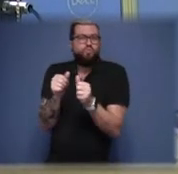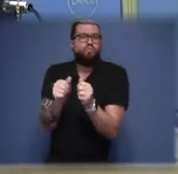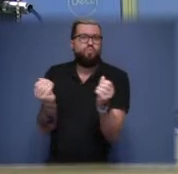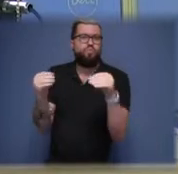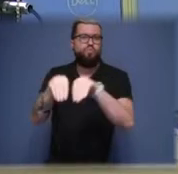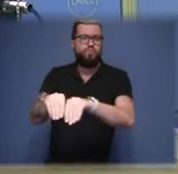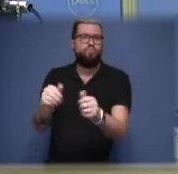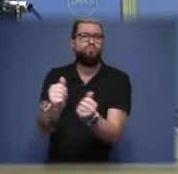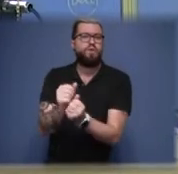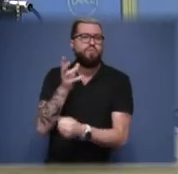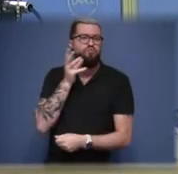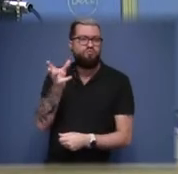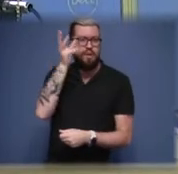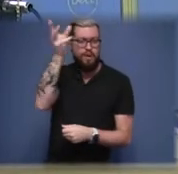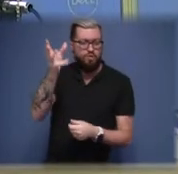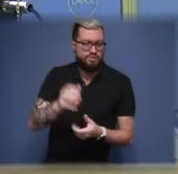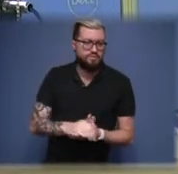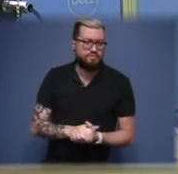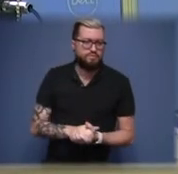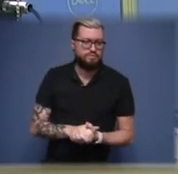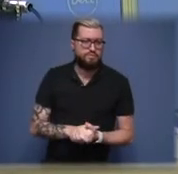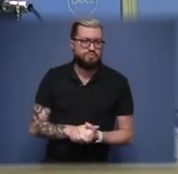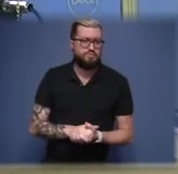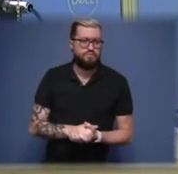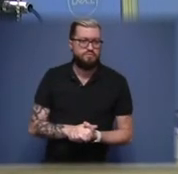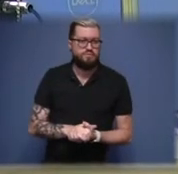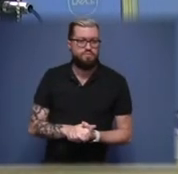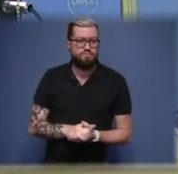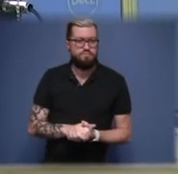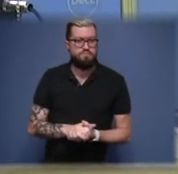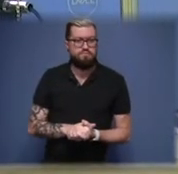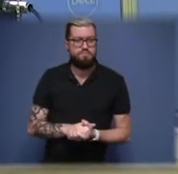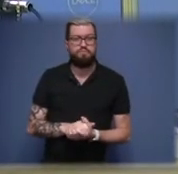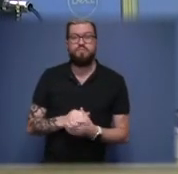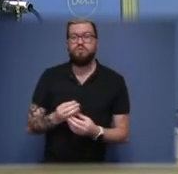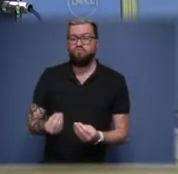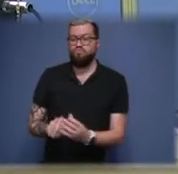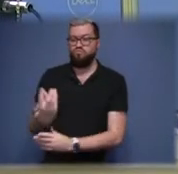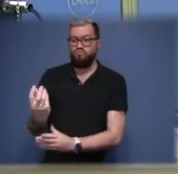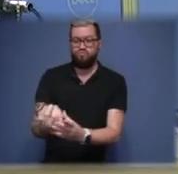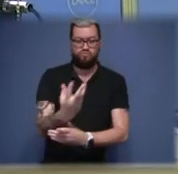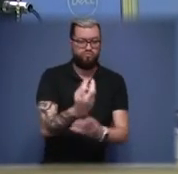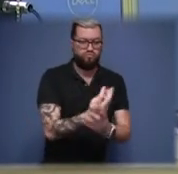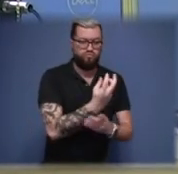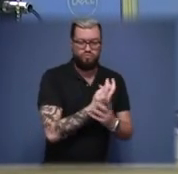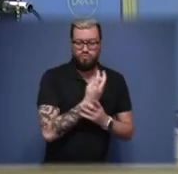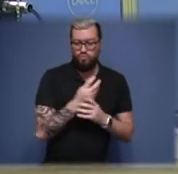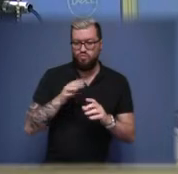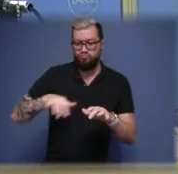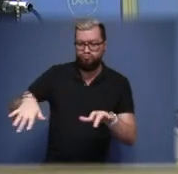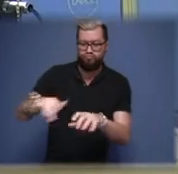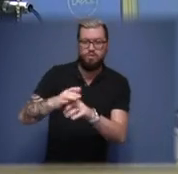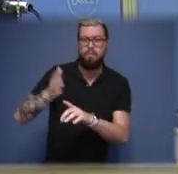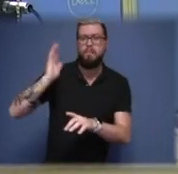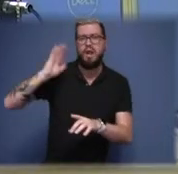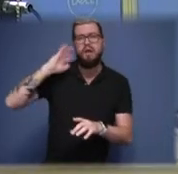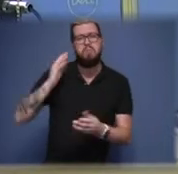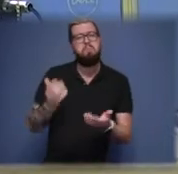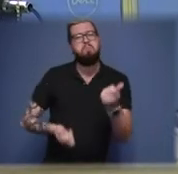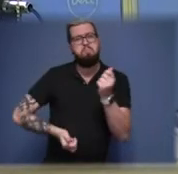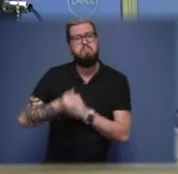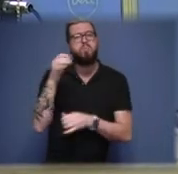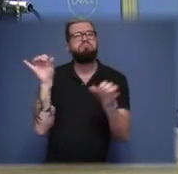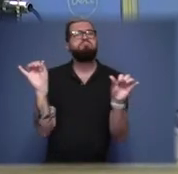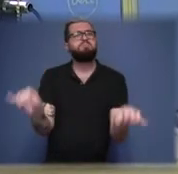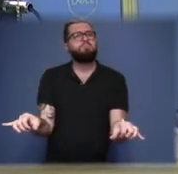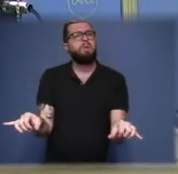grandparents. And the crops that we grew back then were much the same as the crops